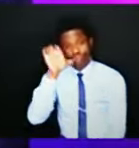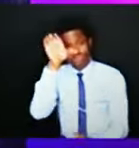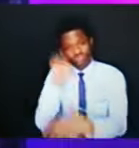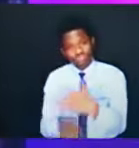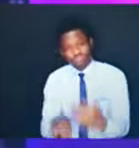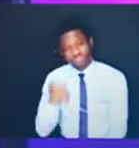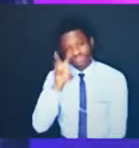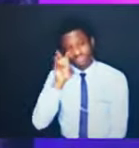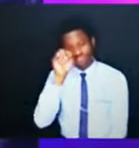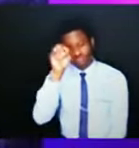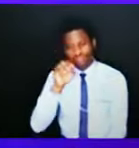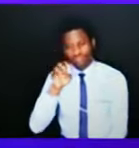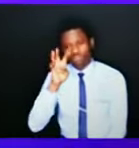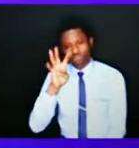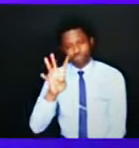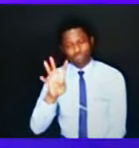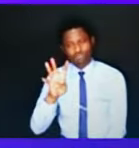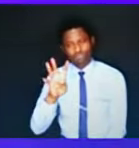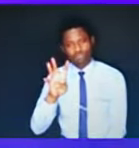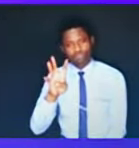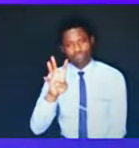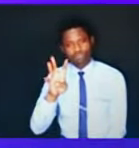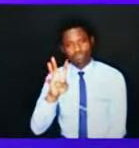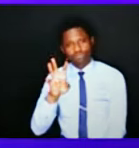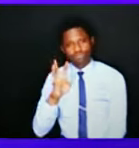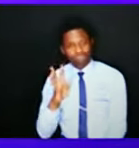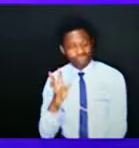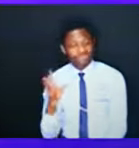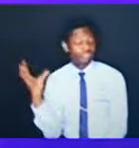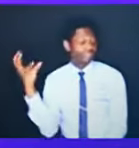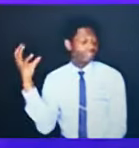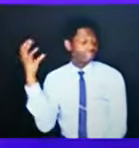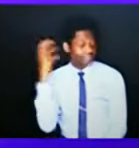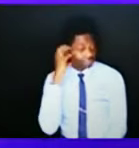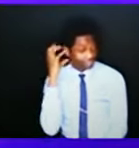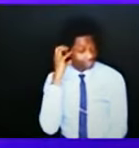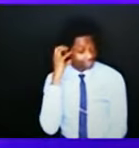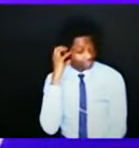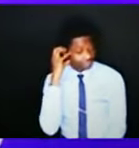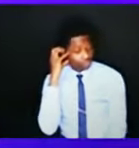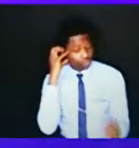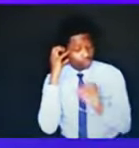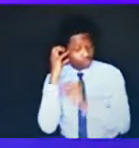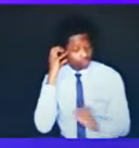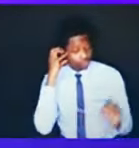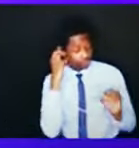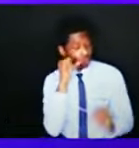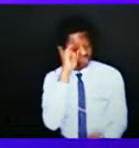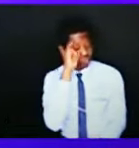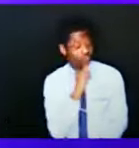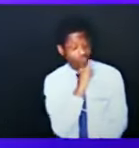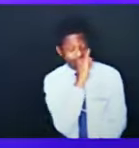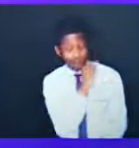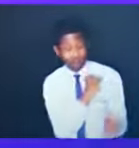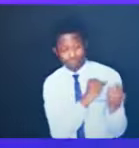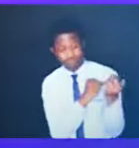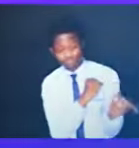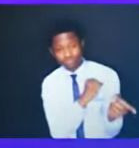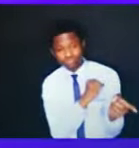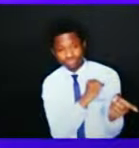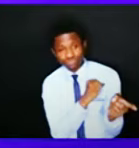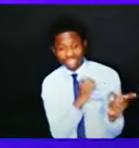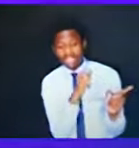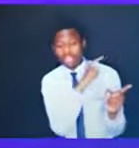Deuteronomy 6:4. Now, here, O Israel, the Lord